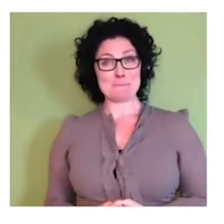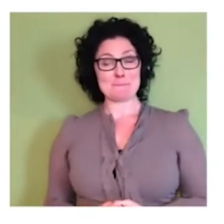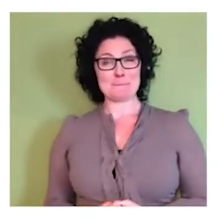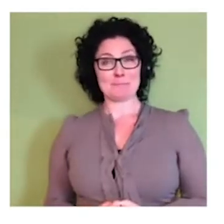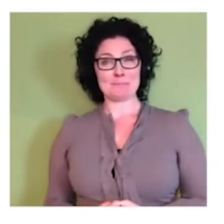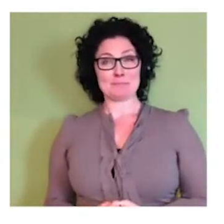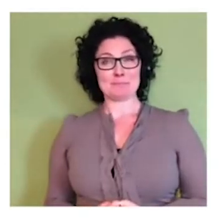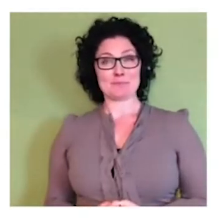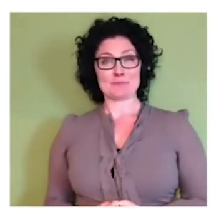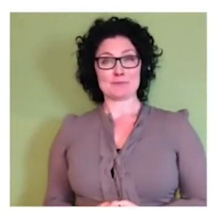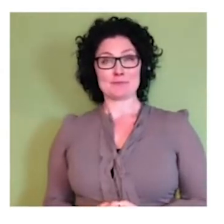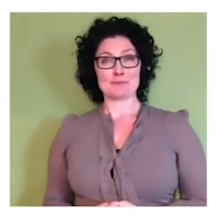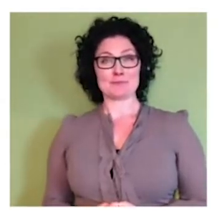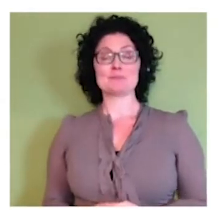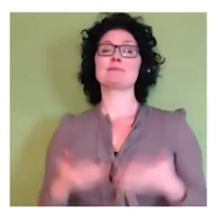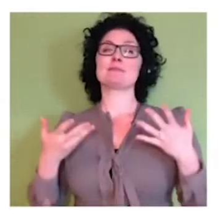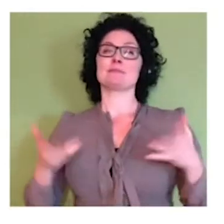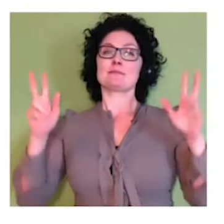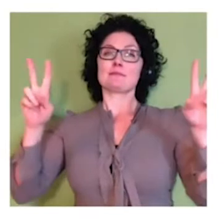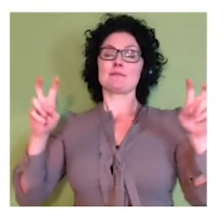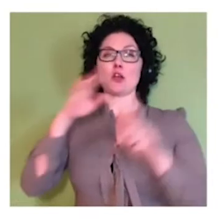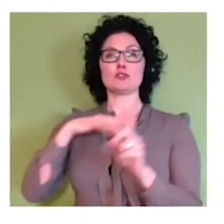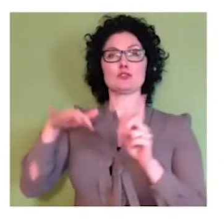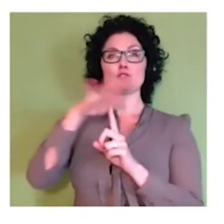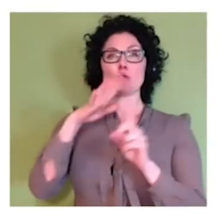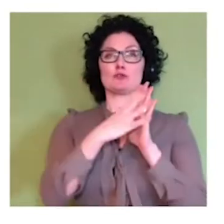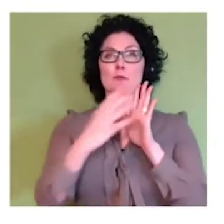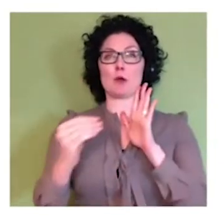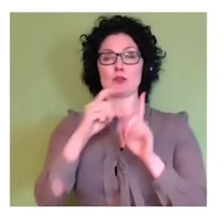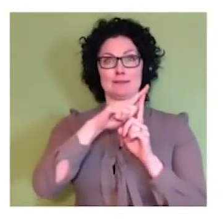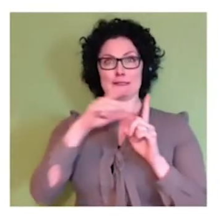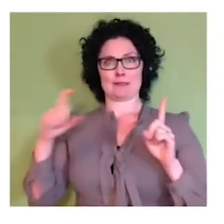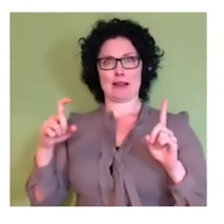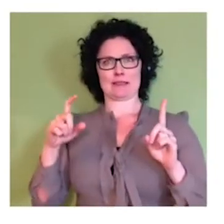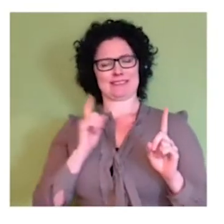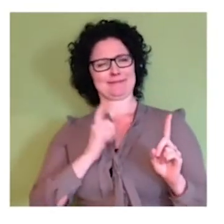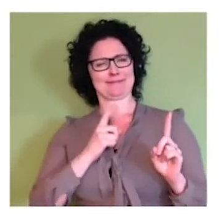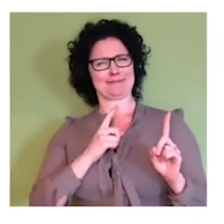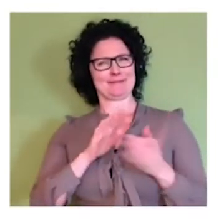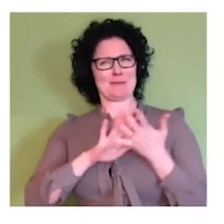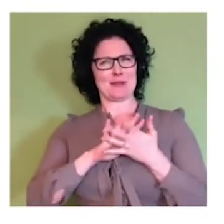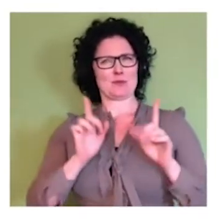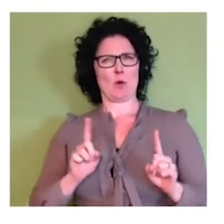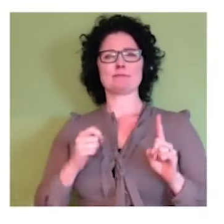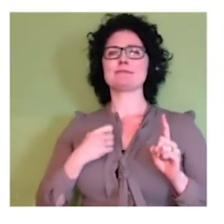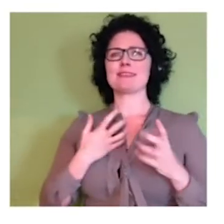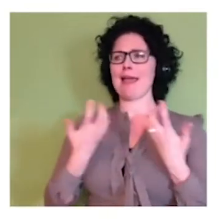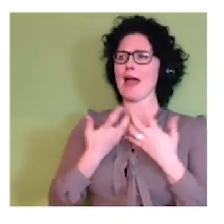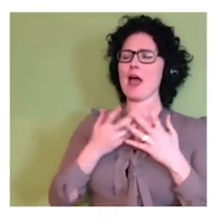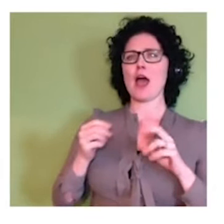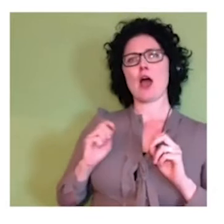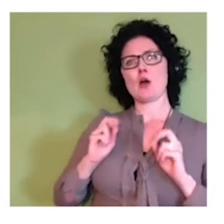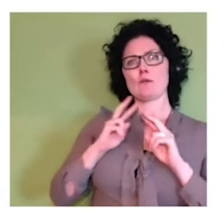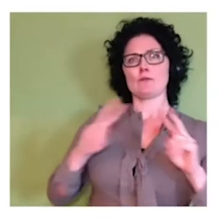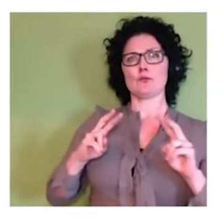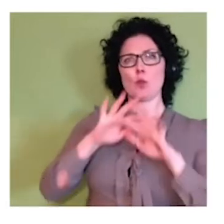So this brings me to the social model of disability. It is a way of viewing the world developed by disabled people. The model says that